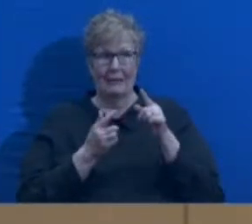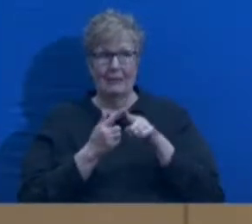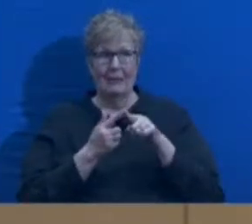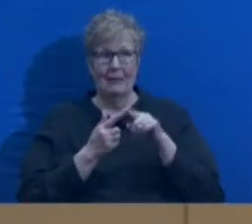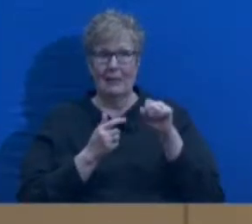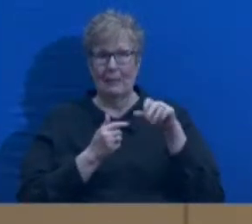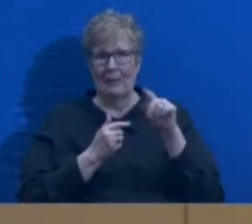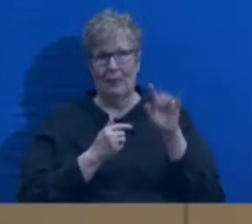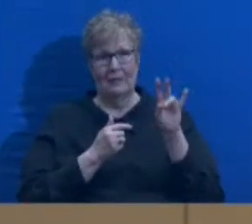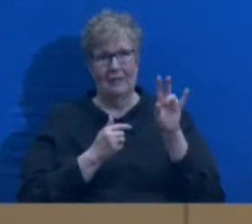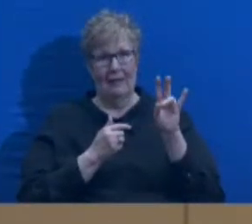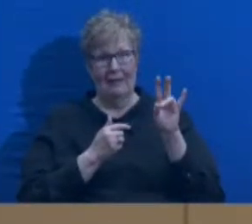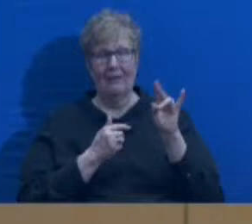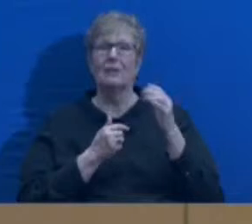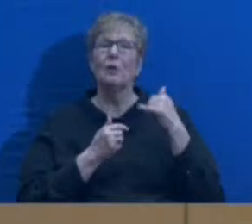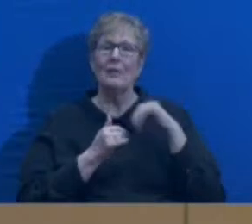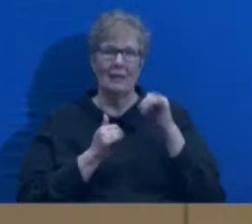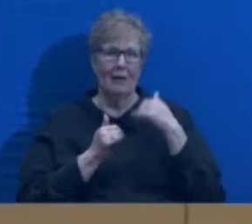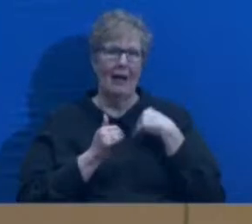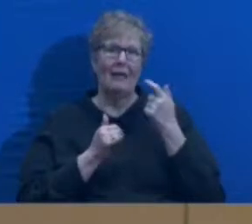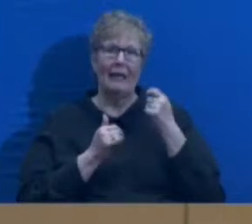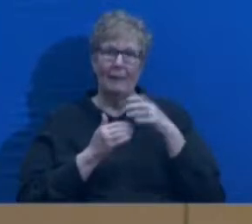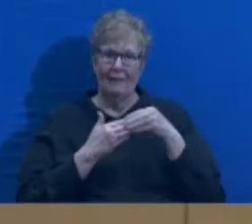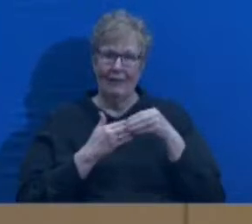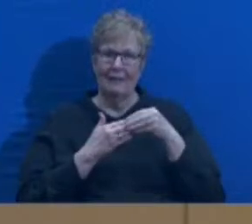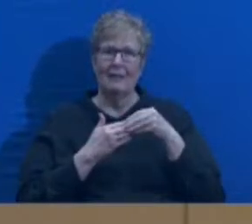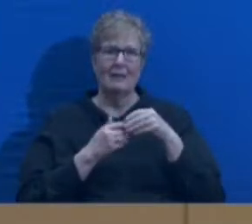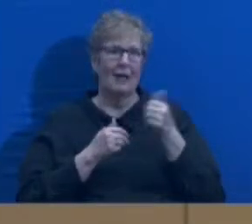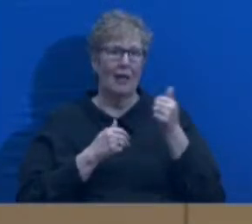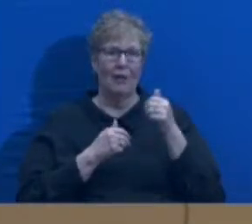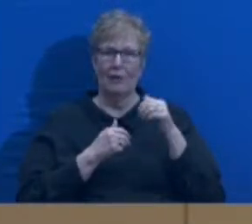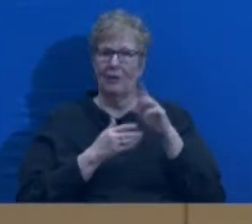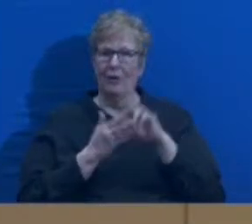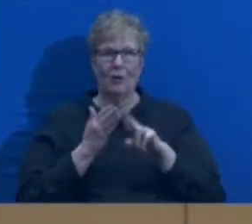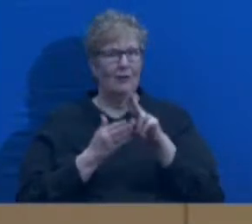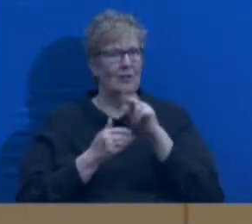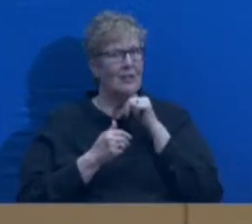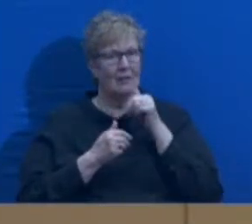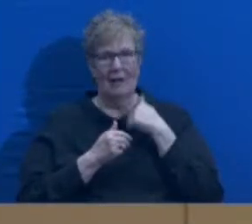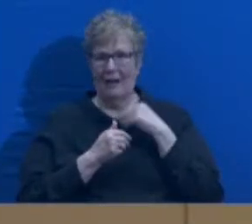of September, so we have a little bit of leeway that some of the other universities have not had.